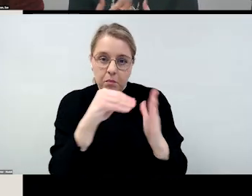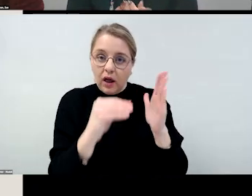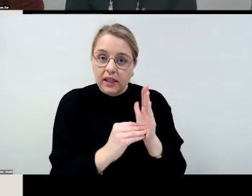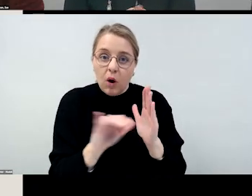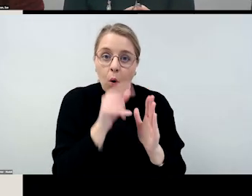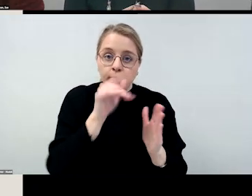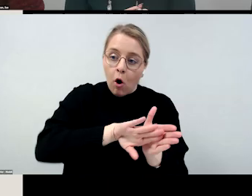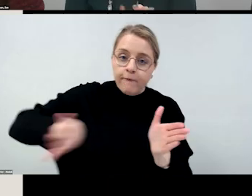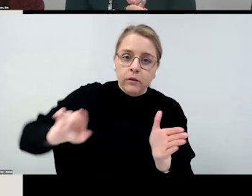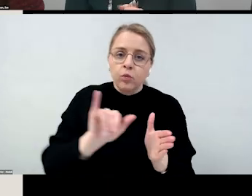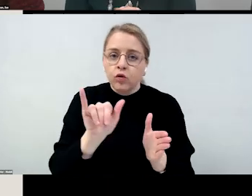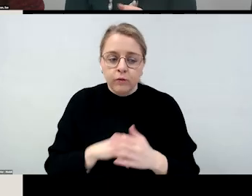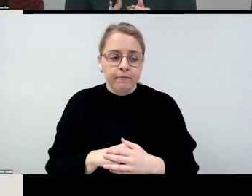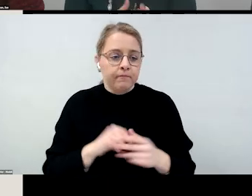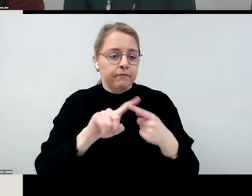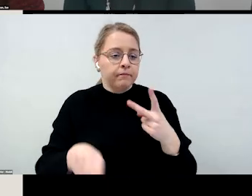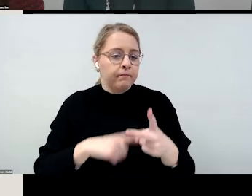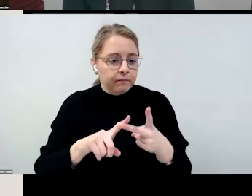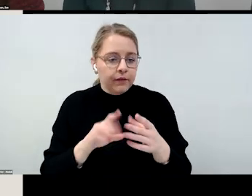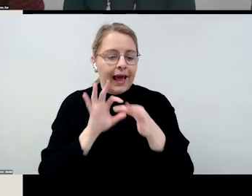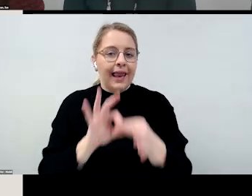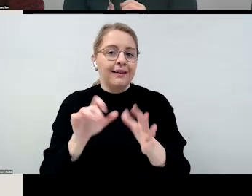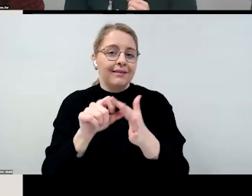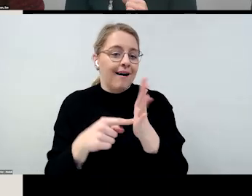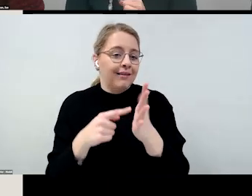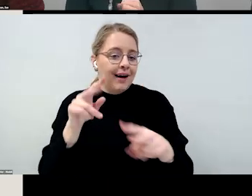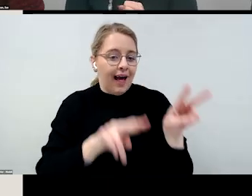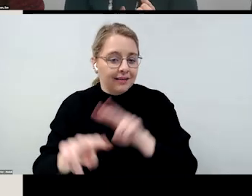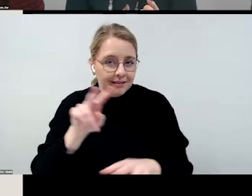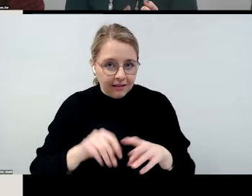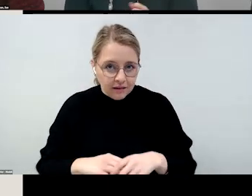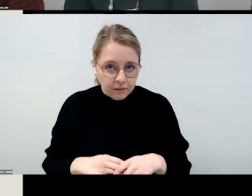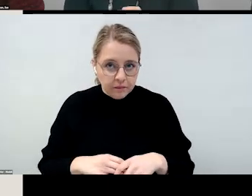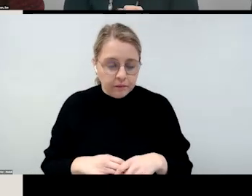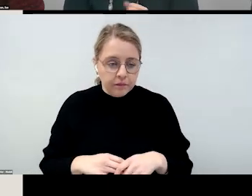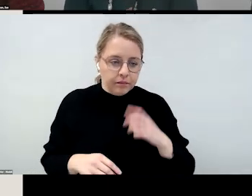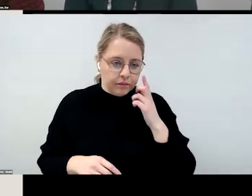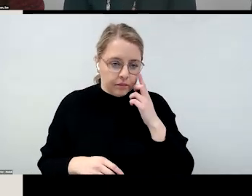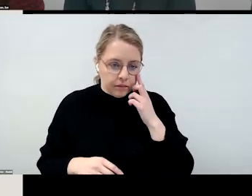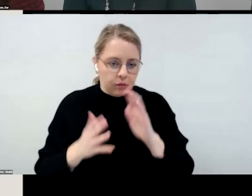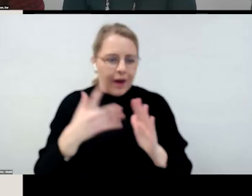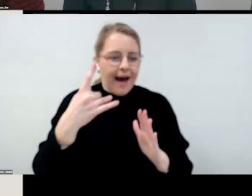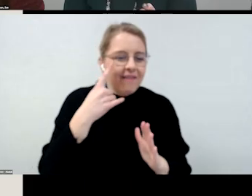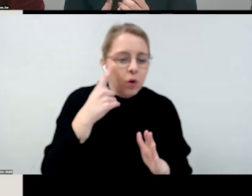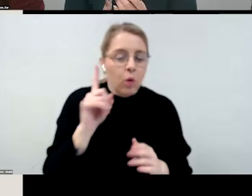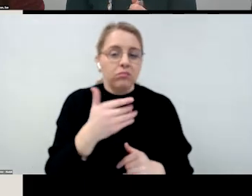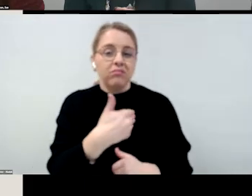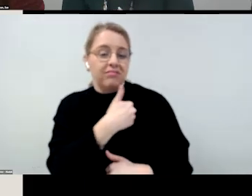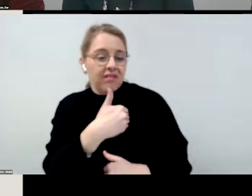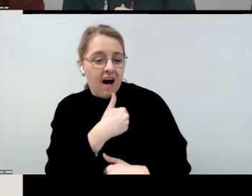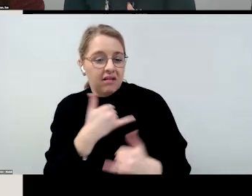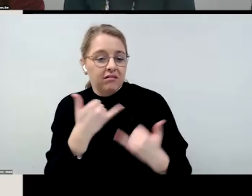they're represented. We've been working on linked data analysis, which is looking at rates of cardiovascular